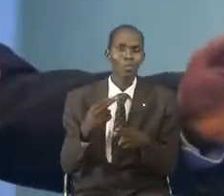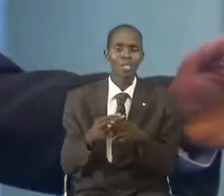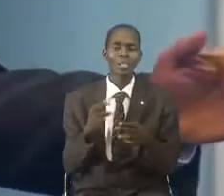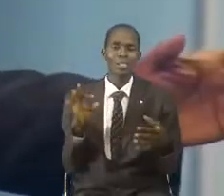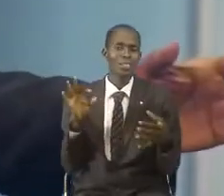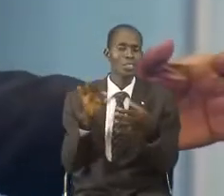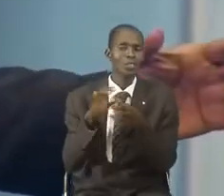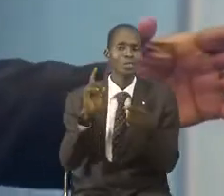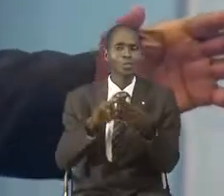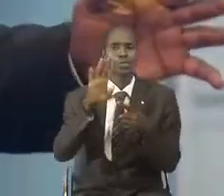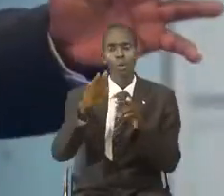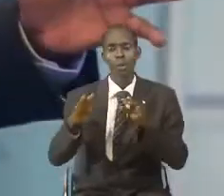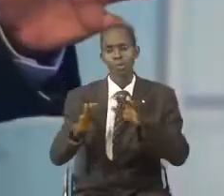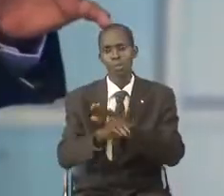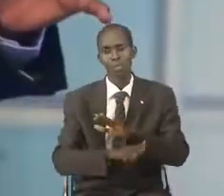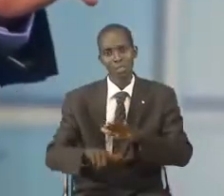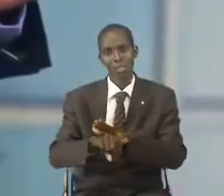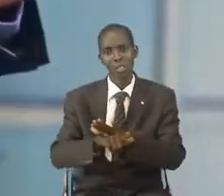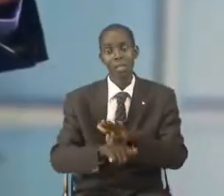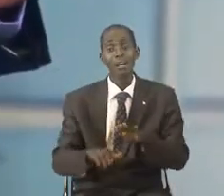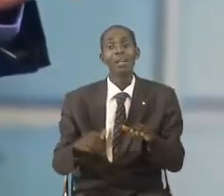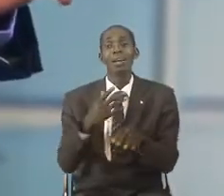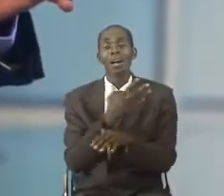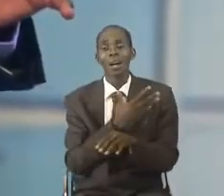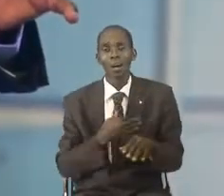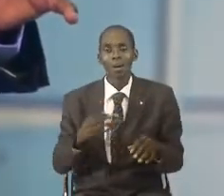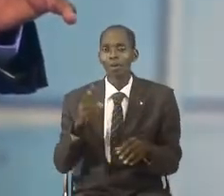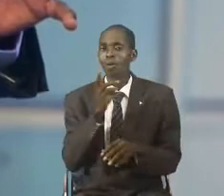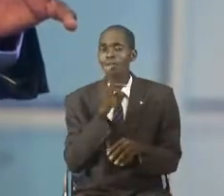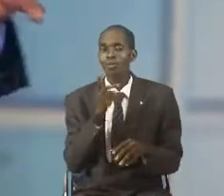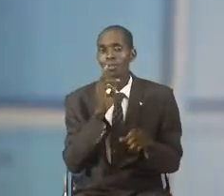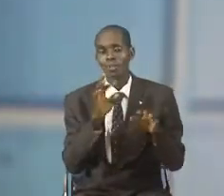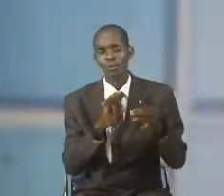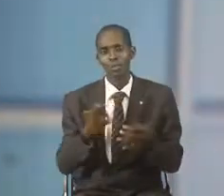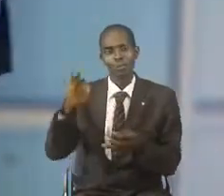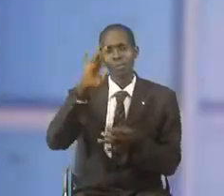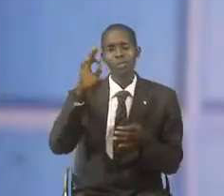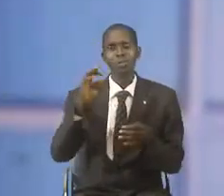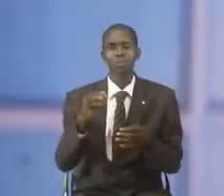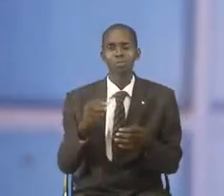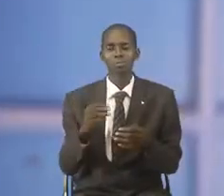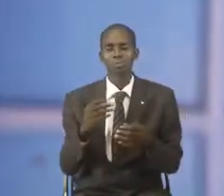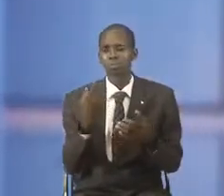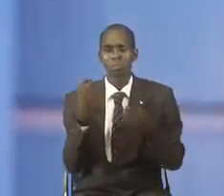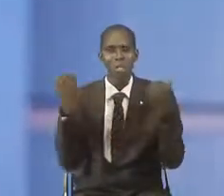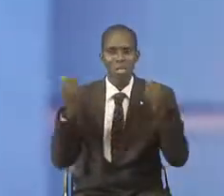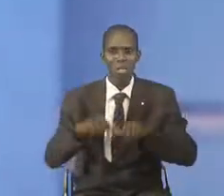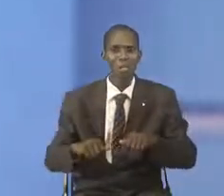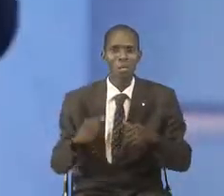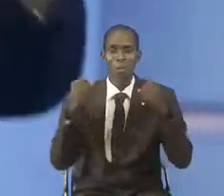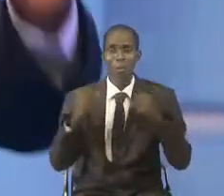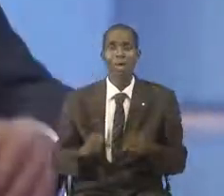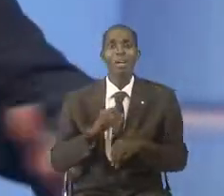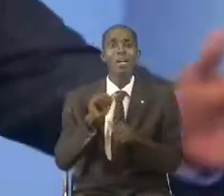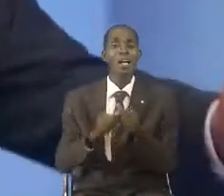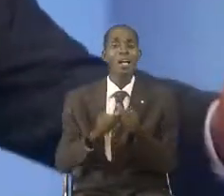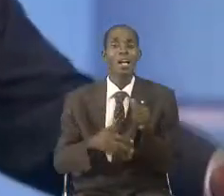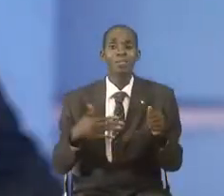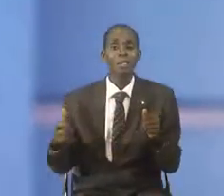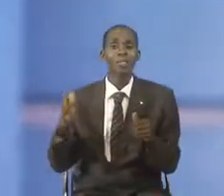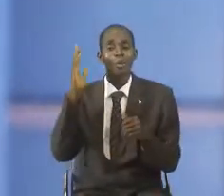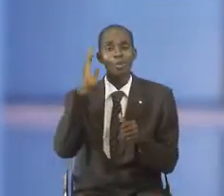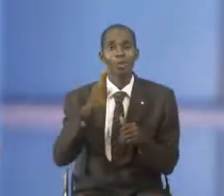connected with your name and connected with your background, territorial spirit, water spirit, mommy